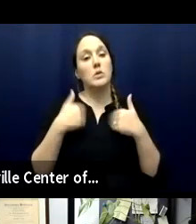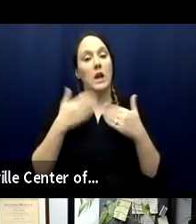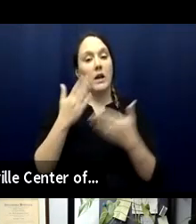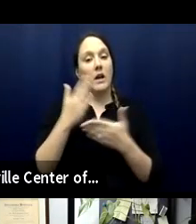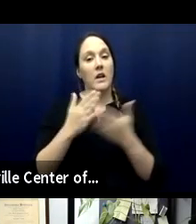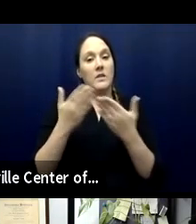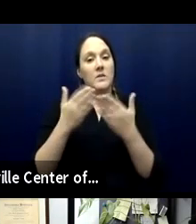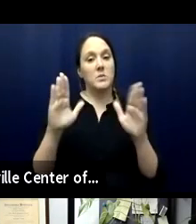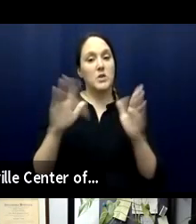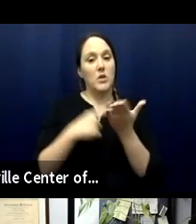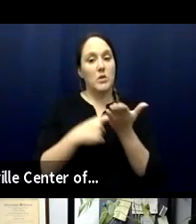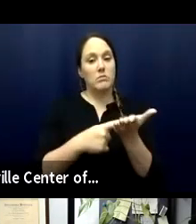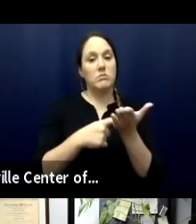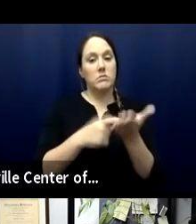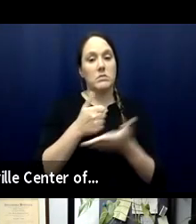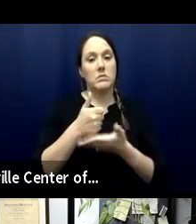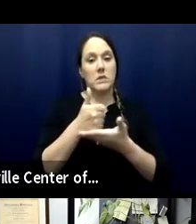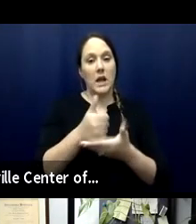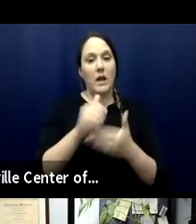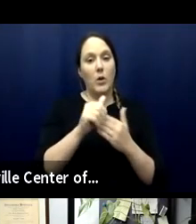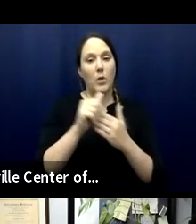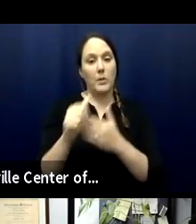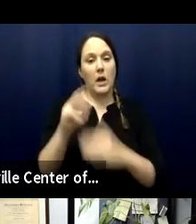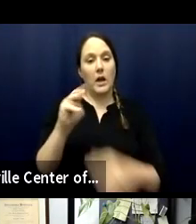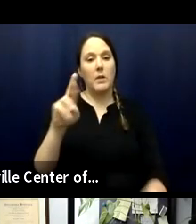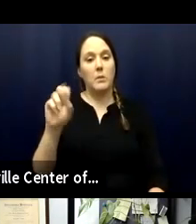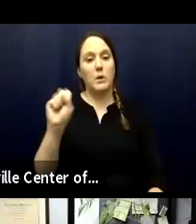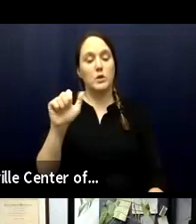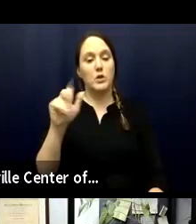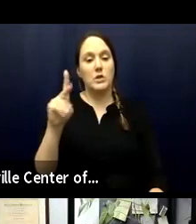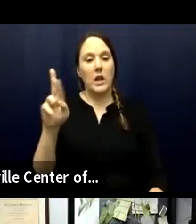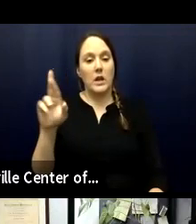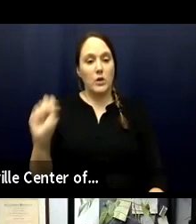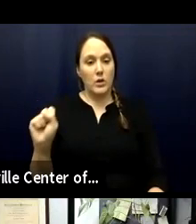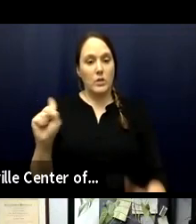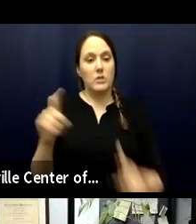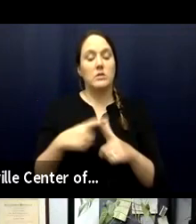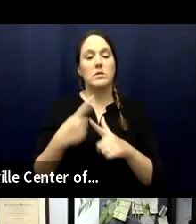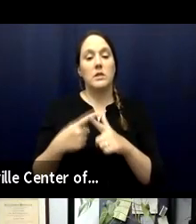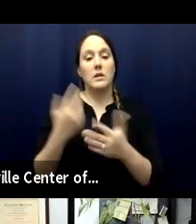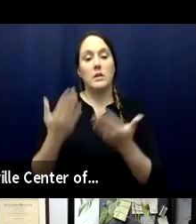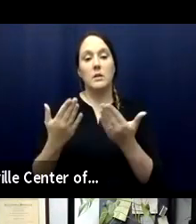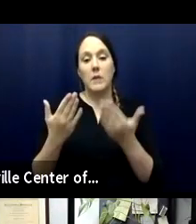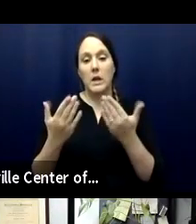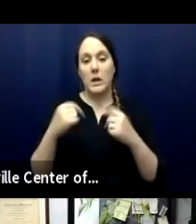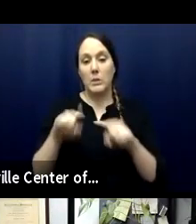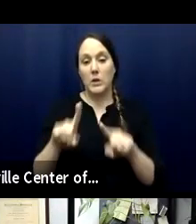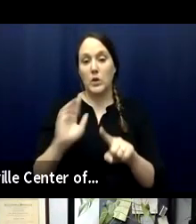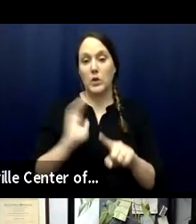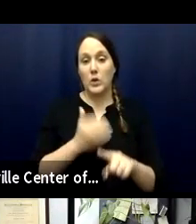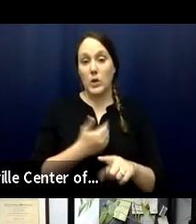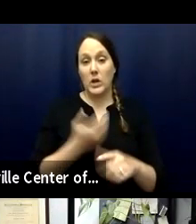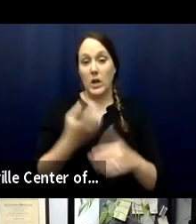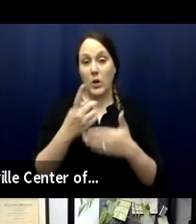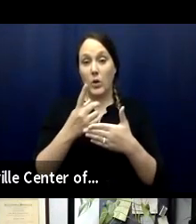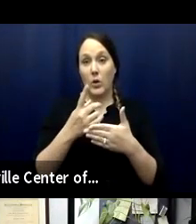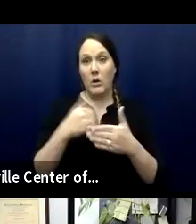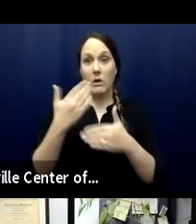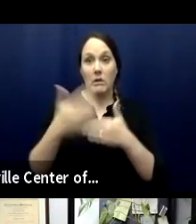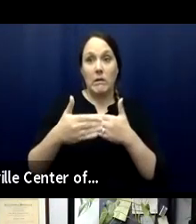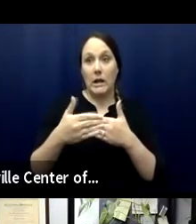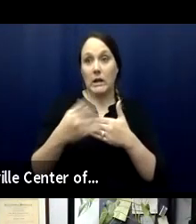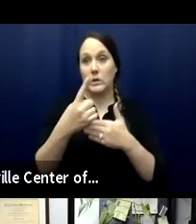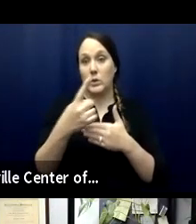generalized discussion to help maybe guide Mr. Sanders, and then maybe during our next one or even